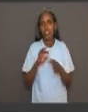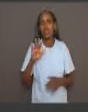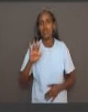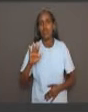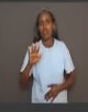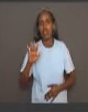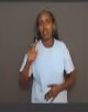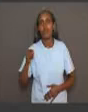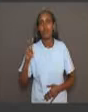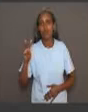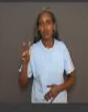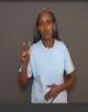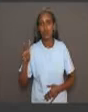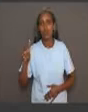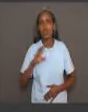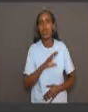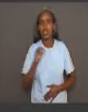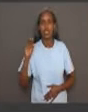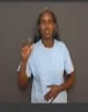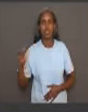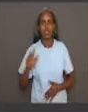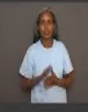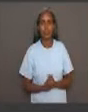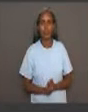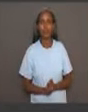5, 2, and 3.